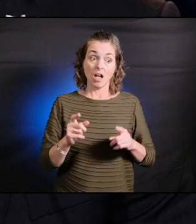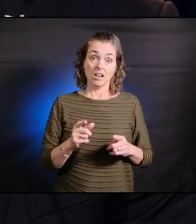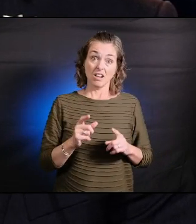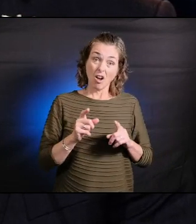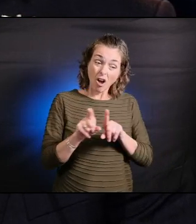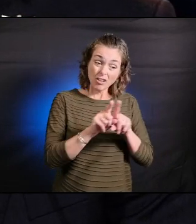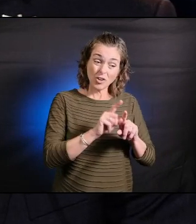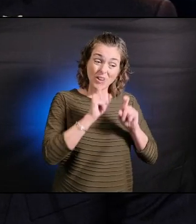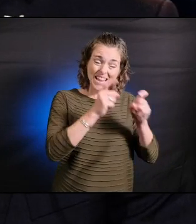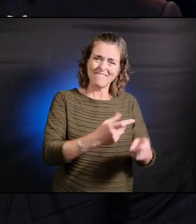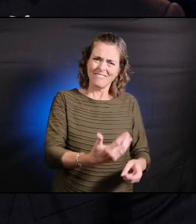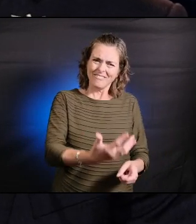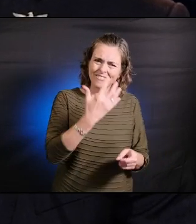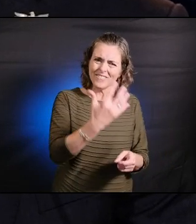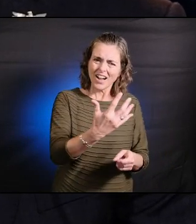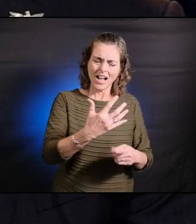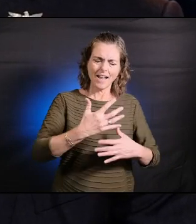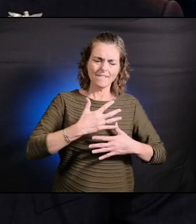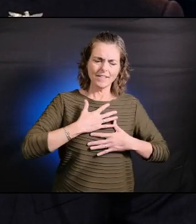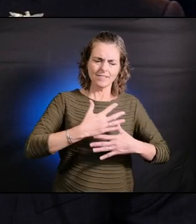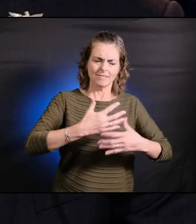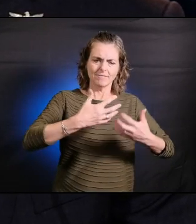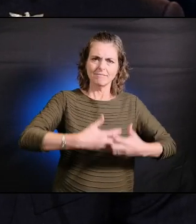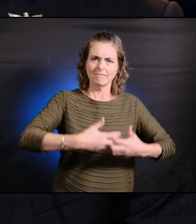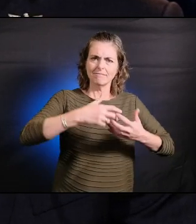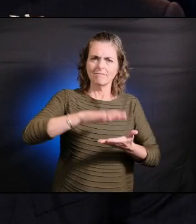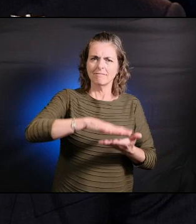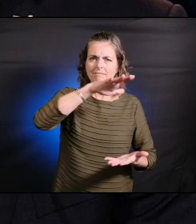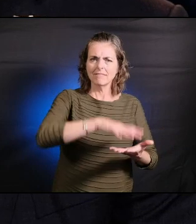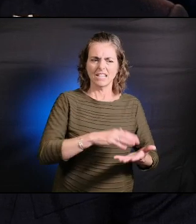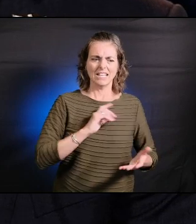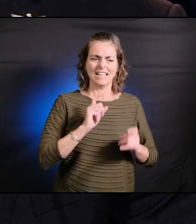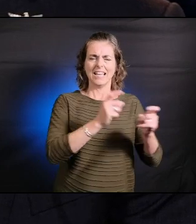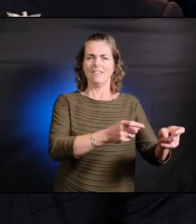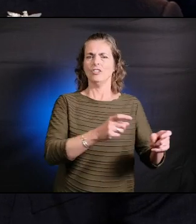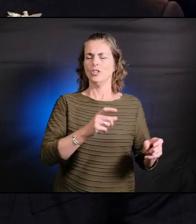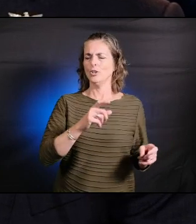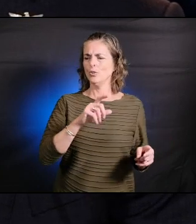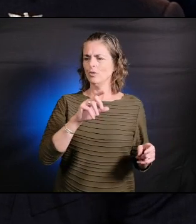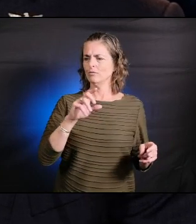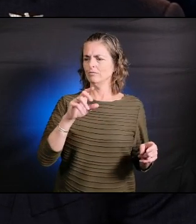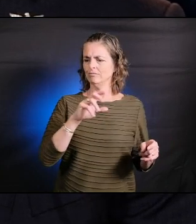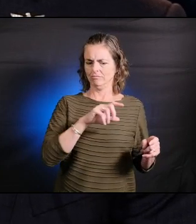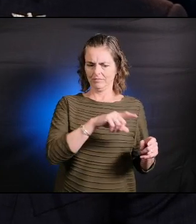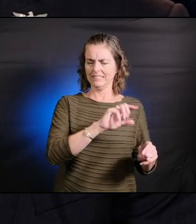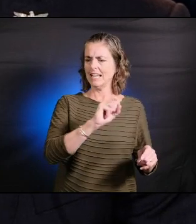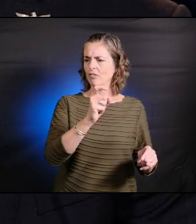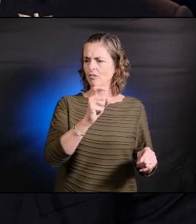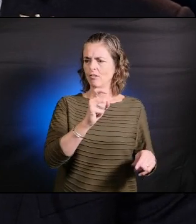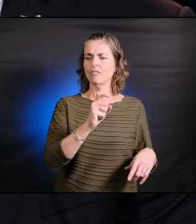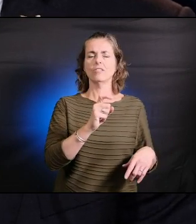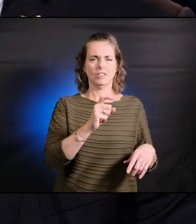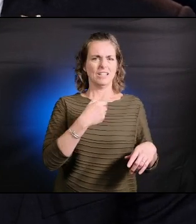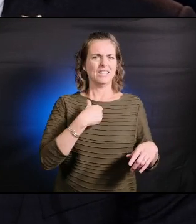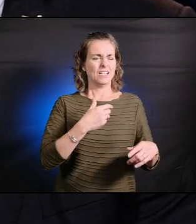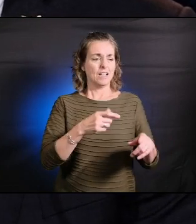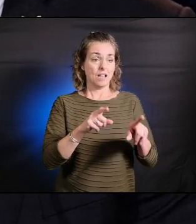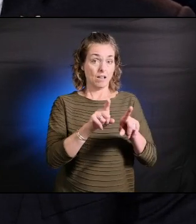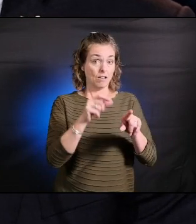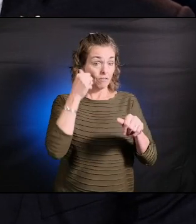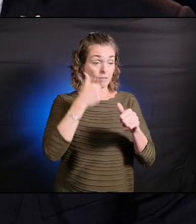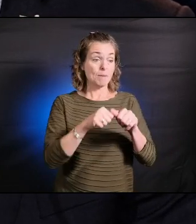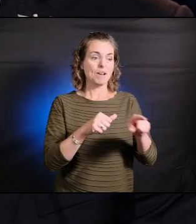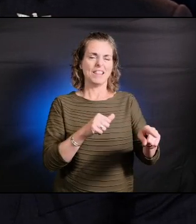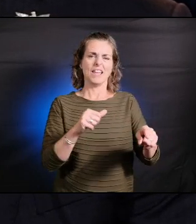Snyder Regional Medical Center. If you also remember, Brisa Max was also the full-page ad